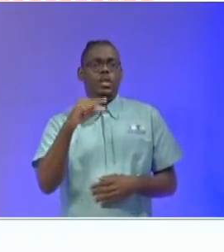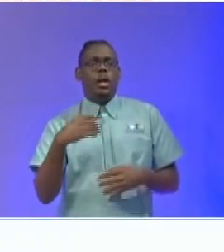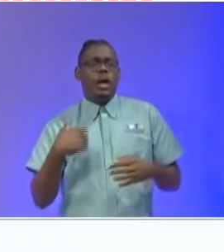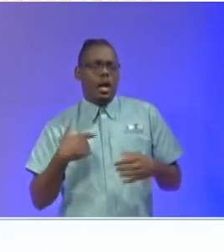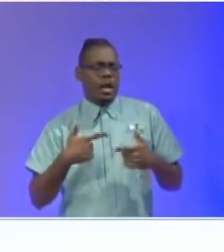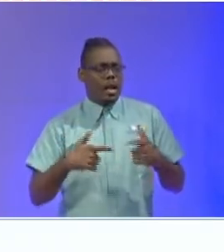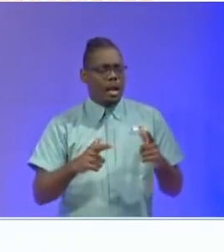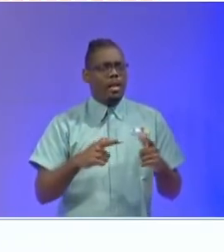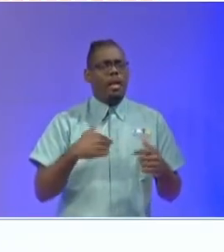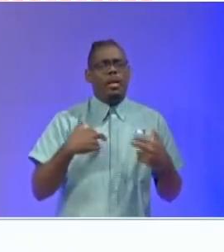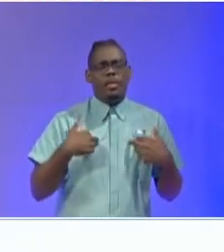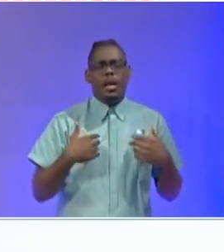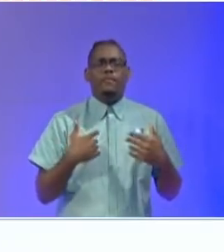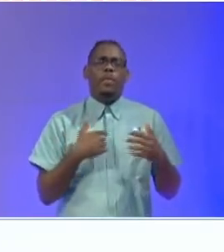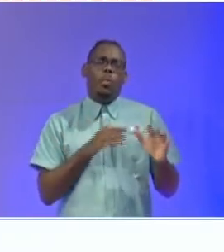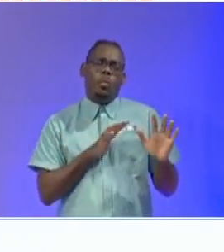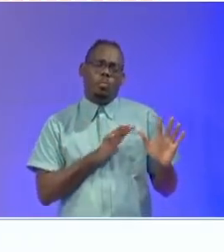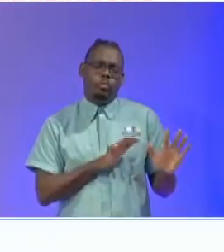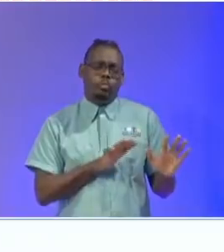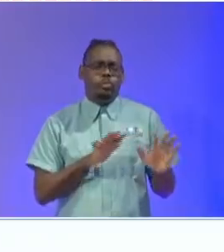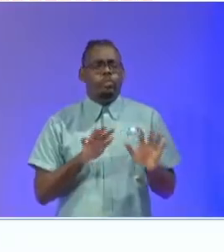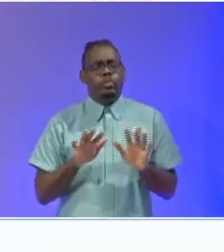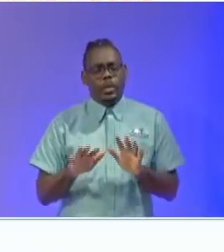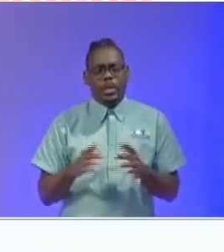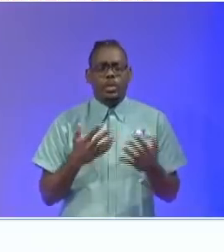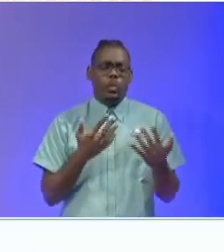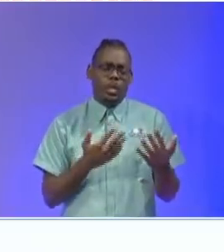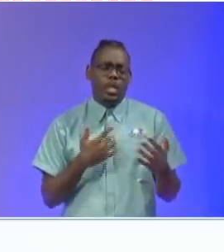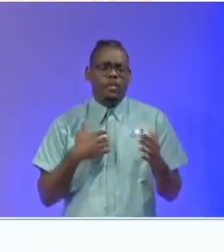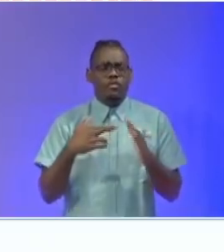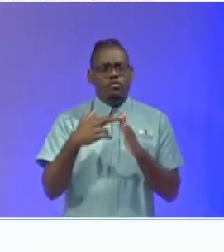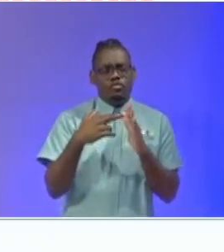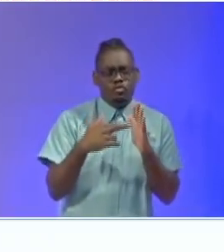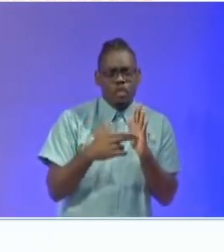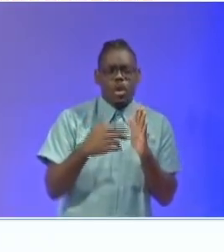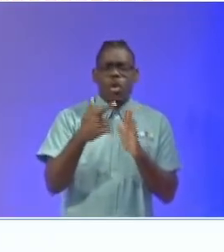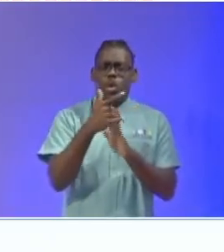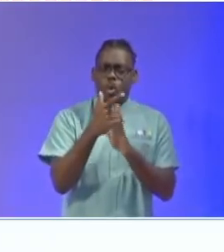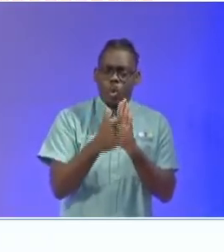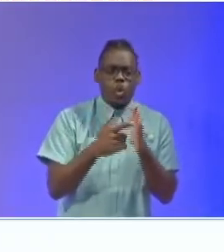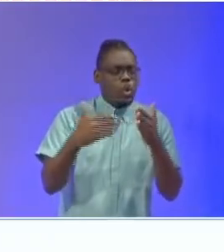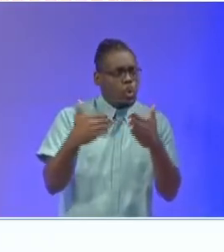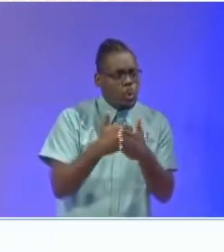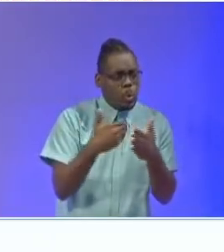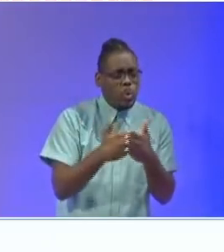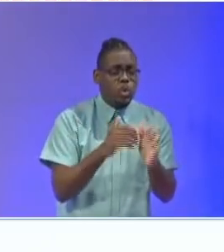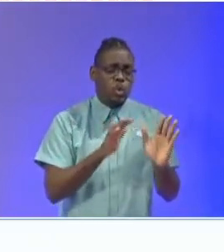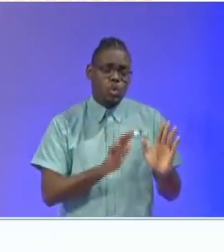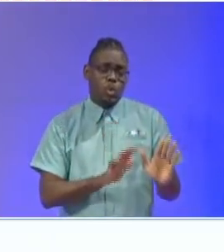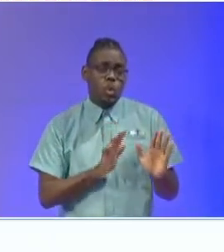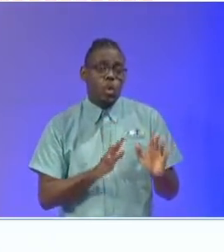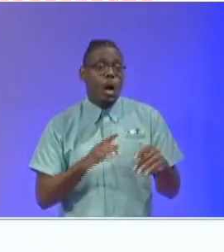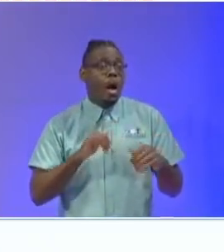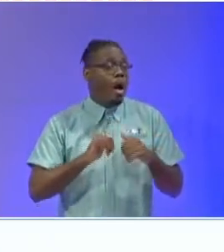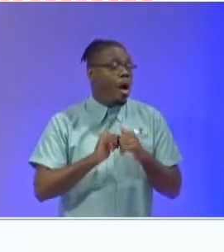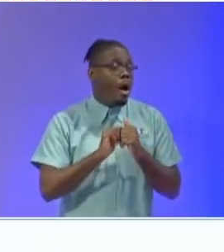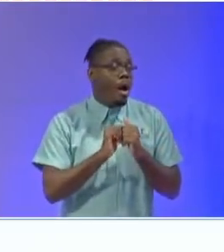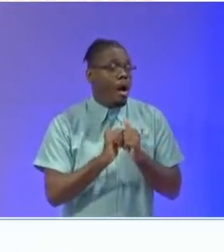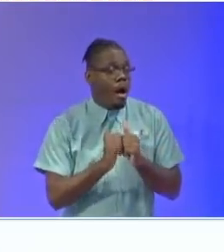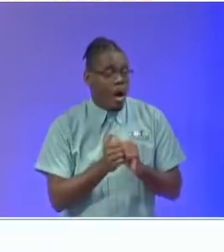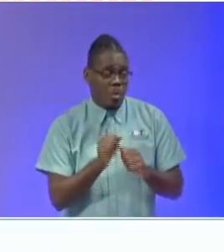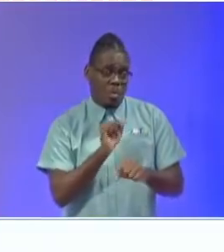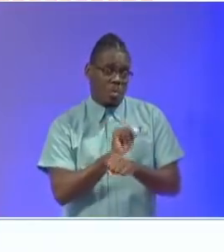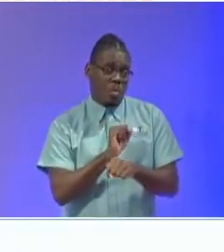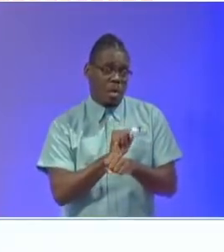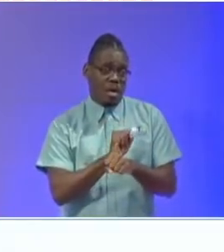legislation/regulations to see how the legislative arm of this thing is going to work. But believe me when I tell you,